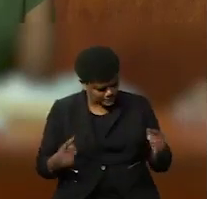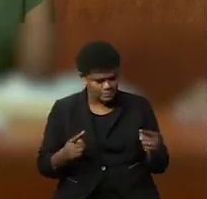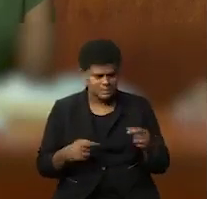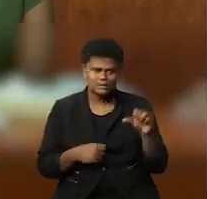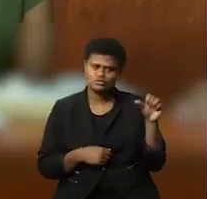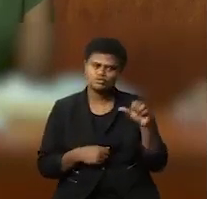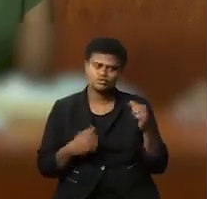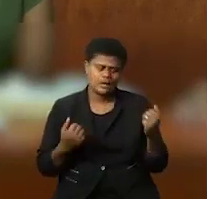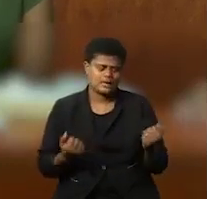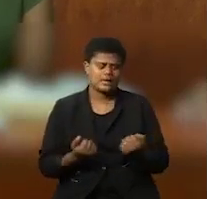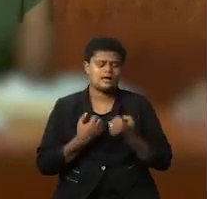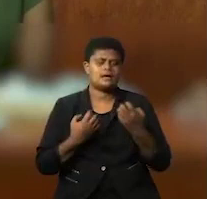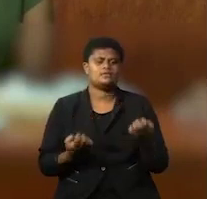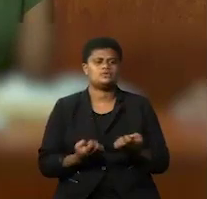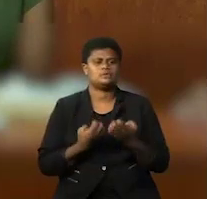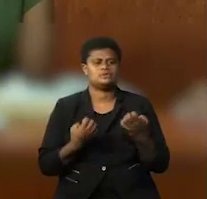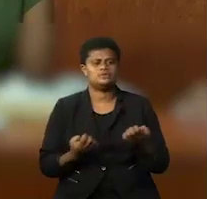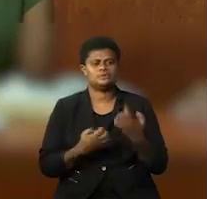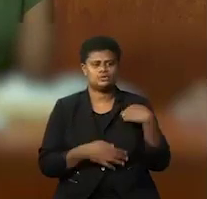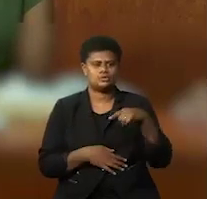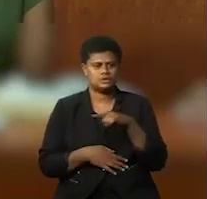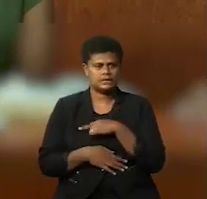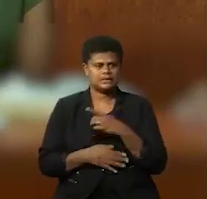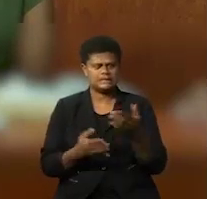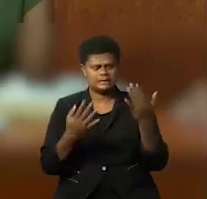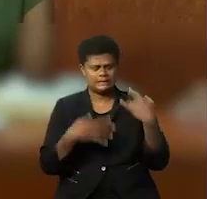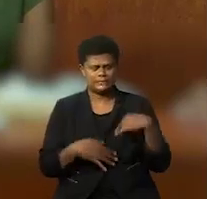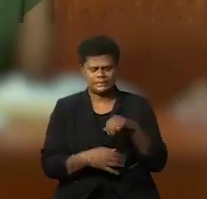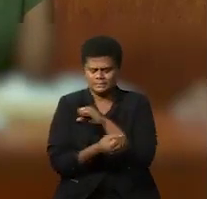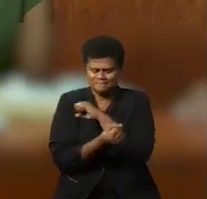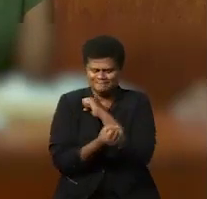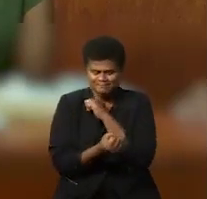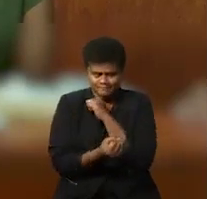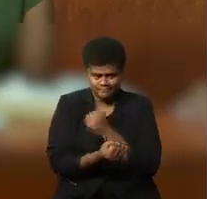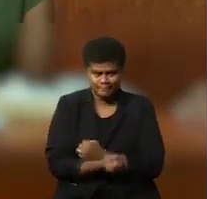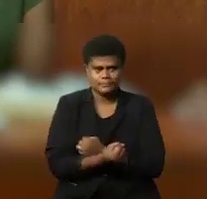us and gives us the confidence to come into the presence of God